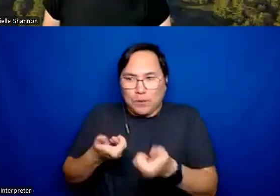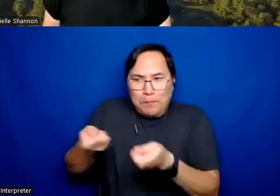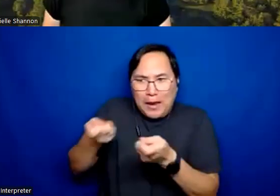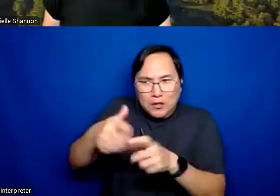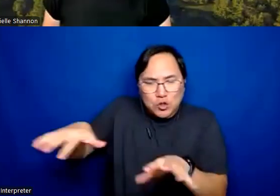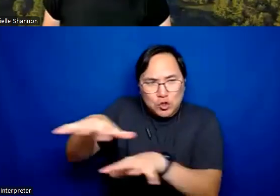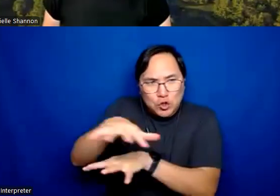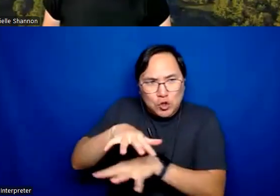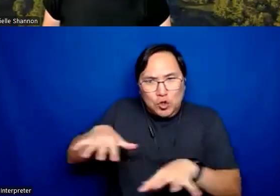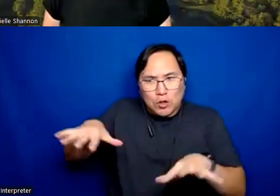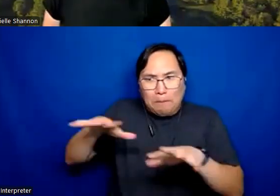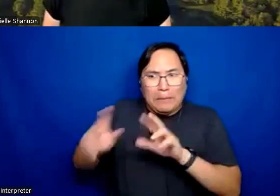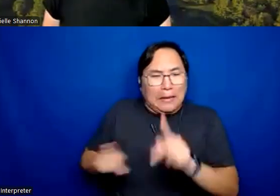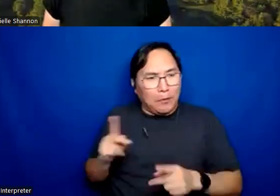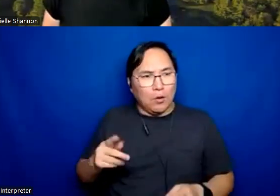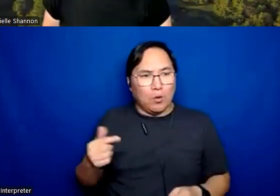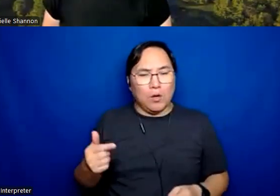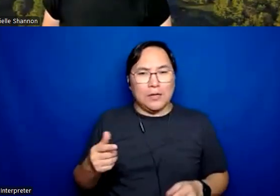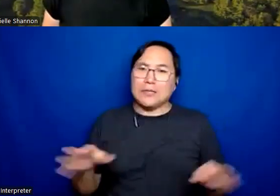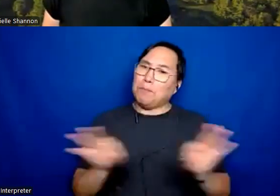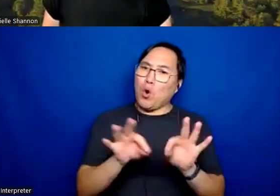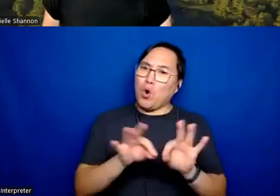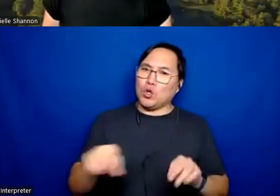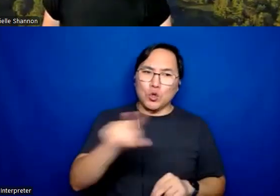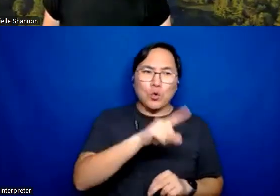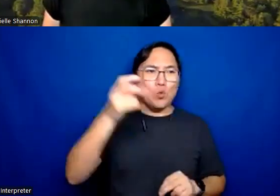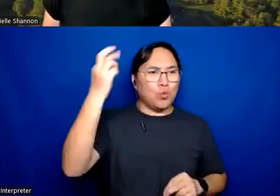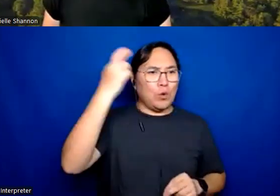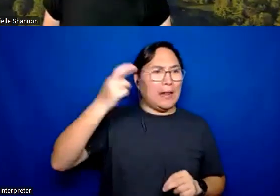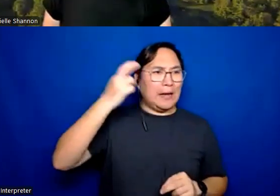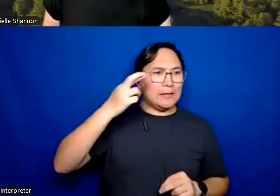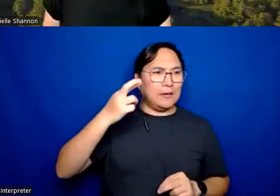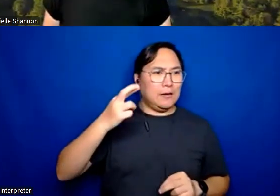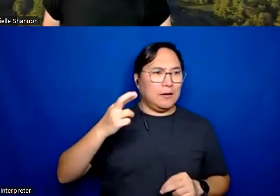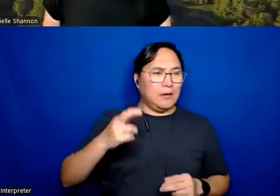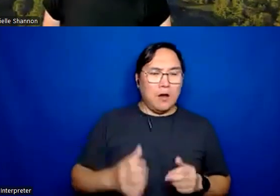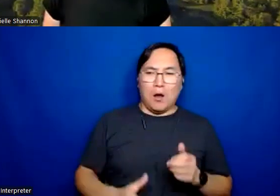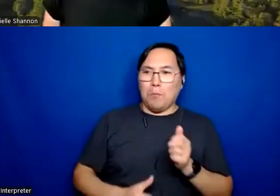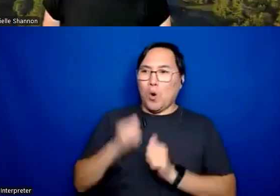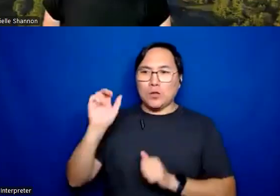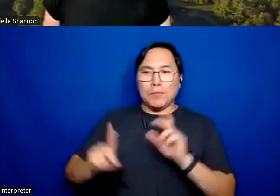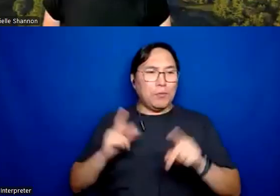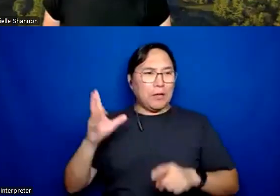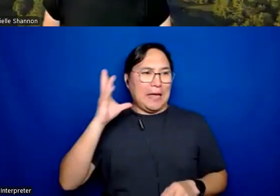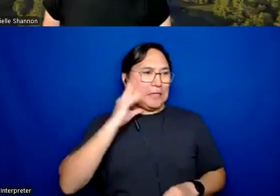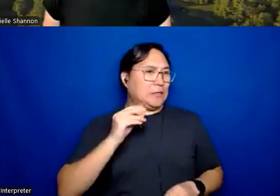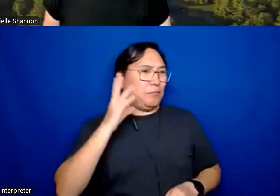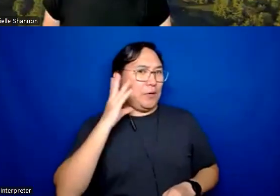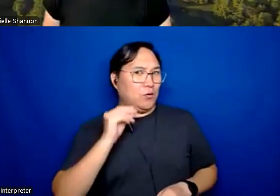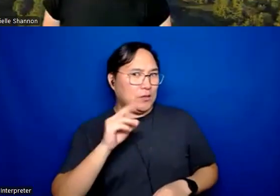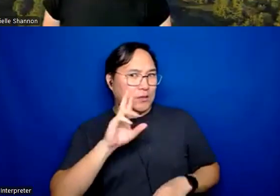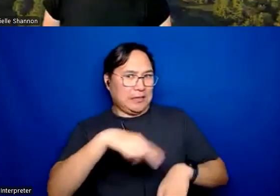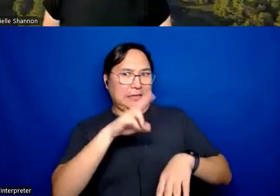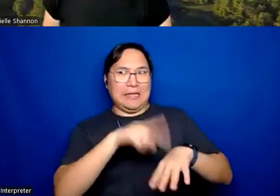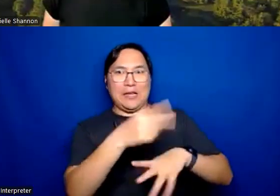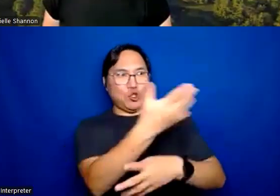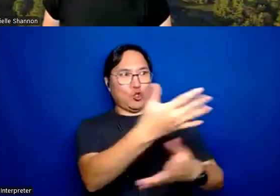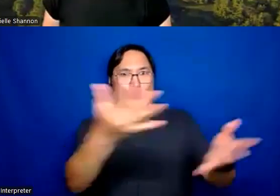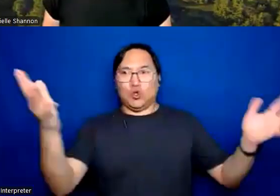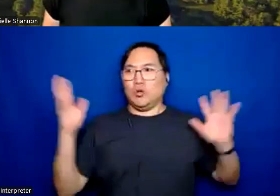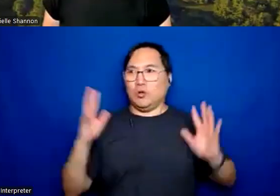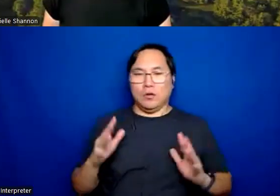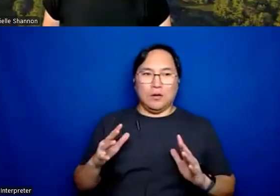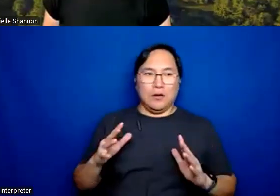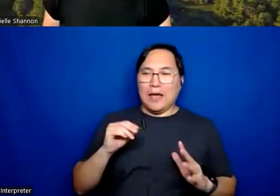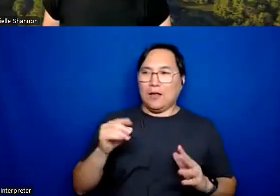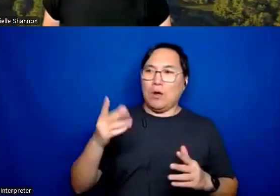it's important that we realize that the way that most people experience nature and the way that they build a conservation